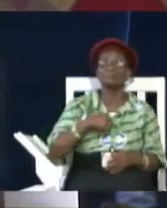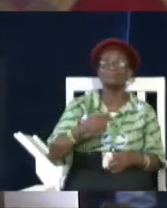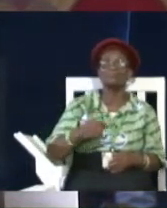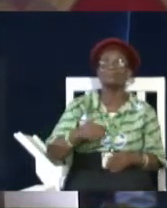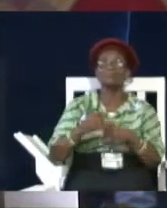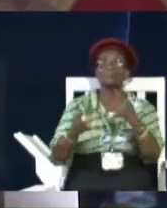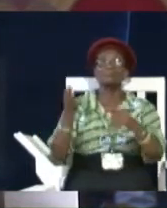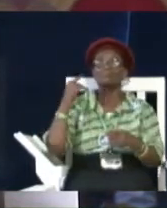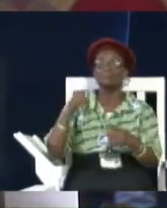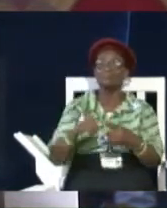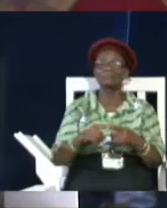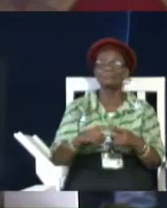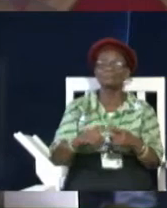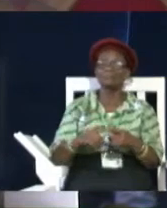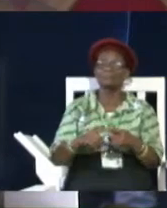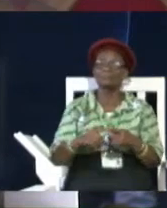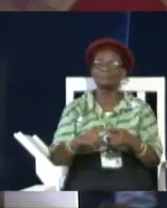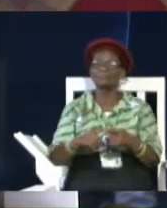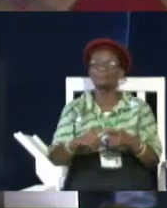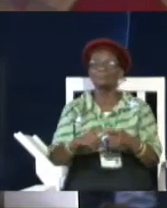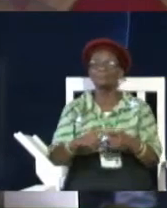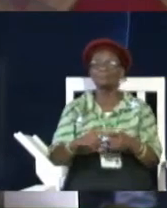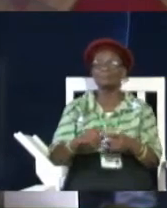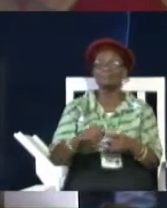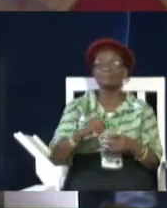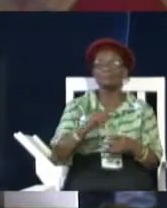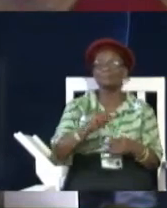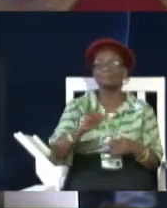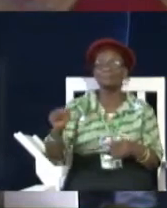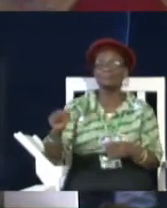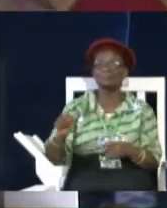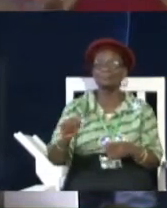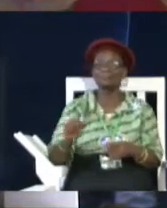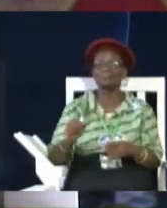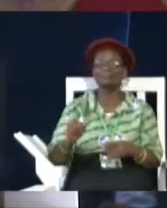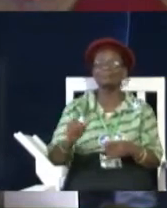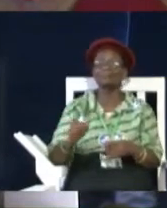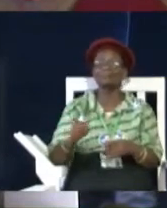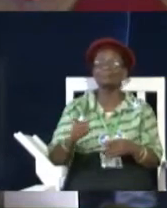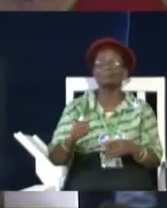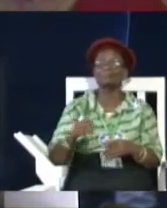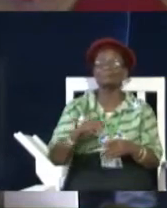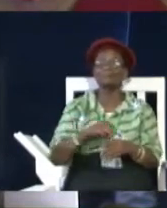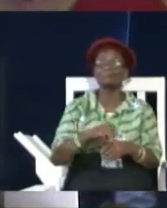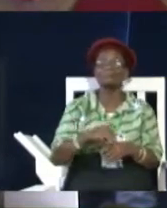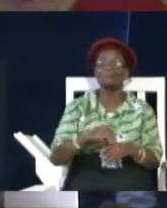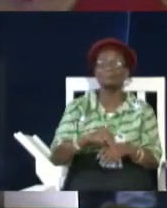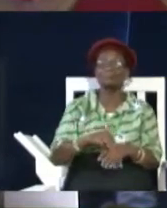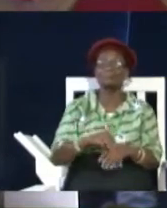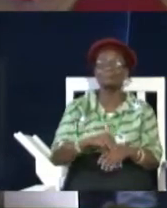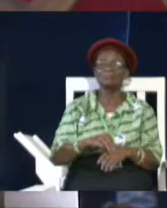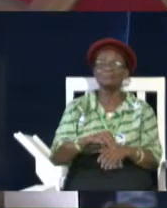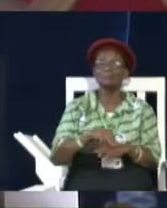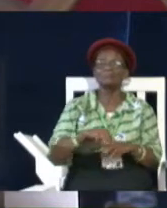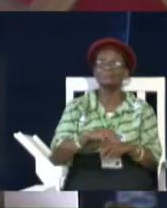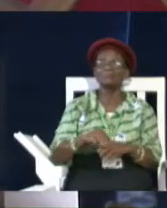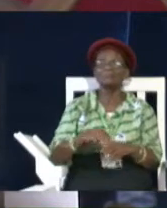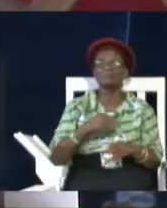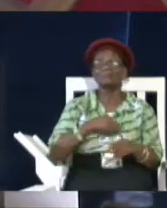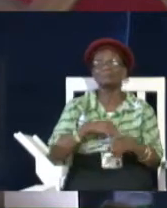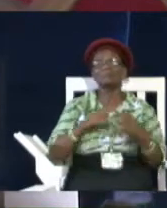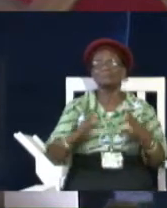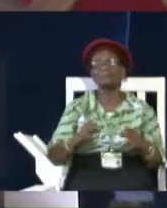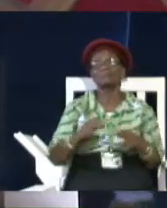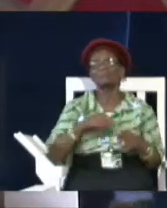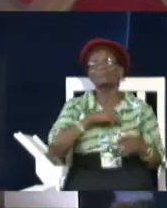for a ministers' conference in Seoul. At